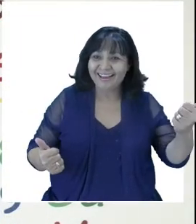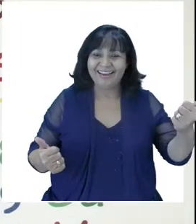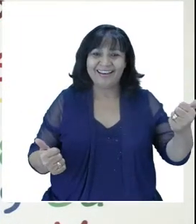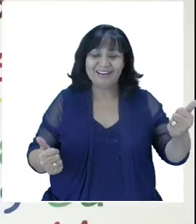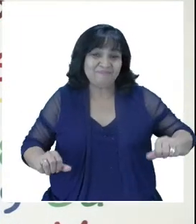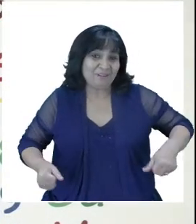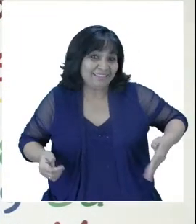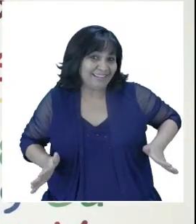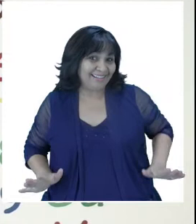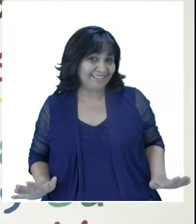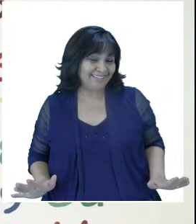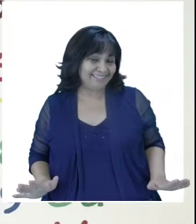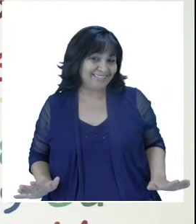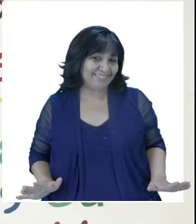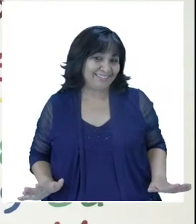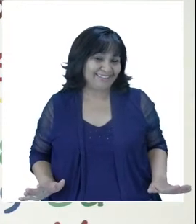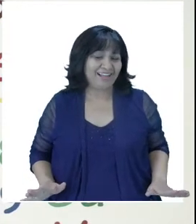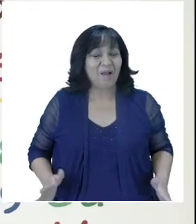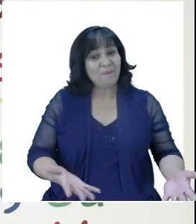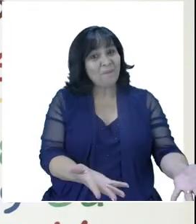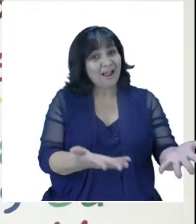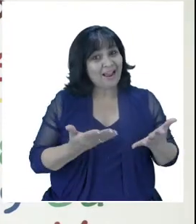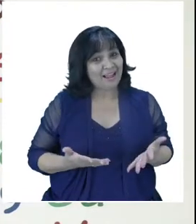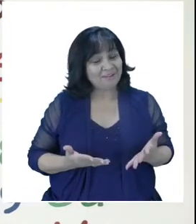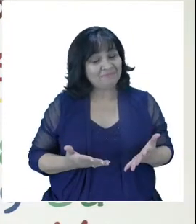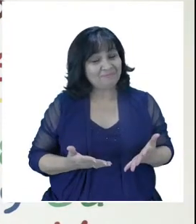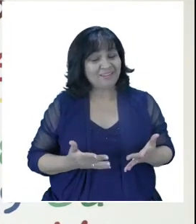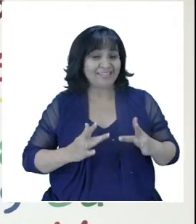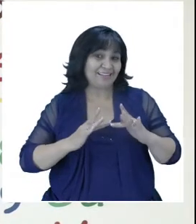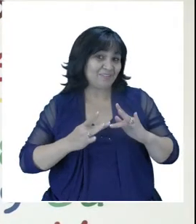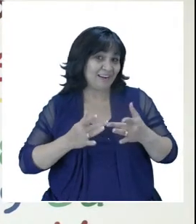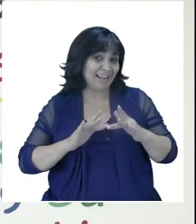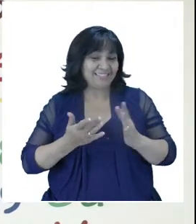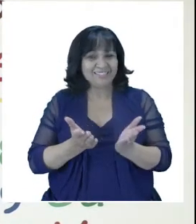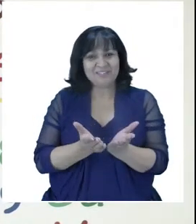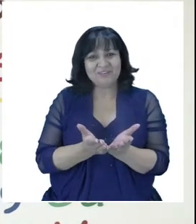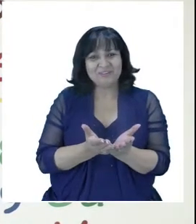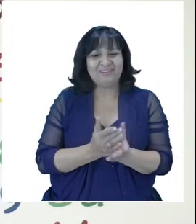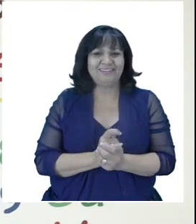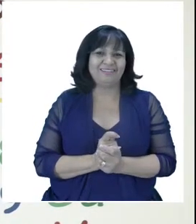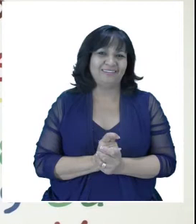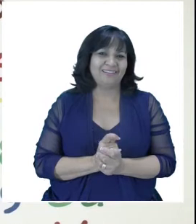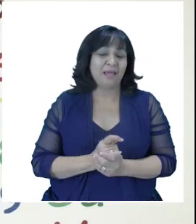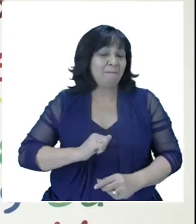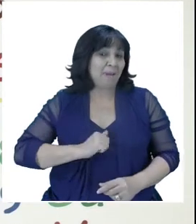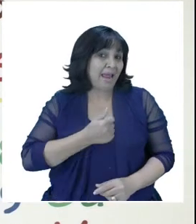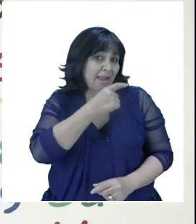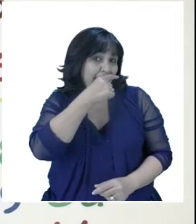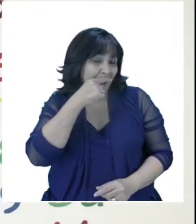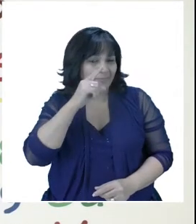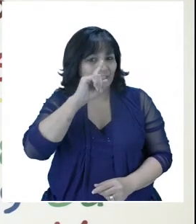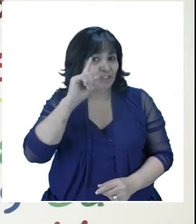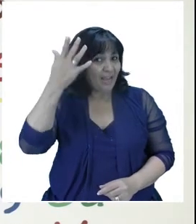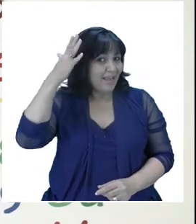Boys and girls, and welcome to My Zone Online School. My name is